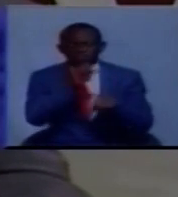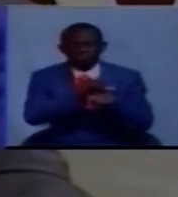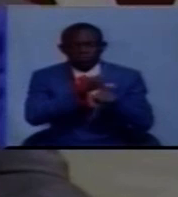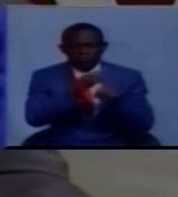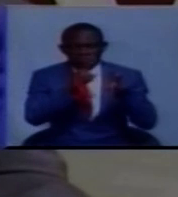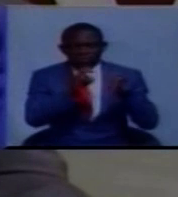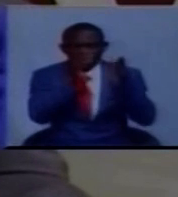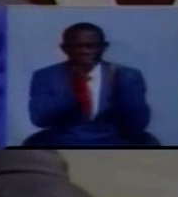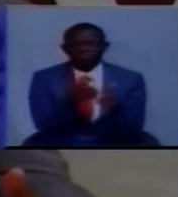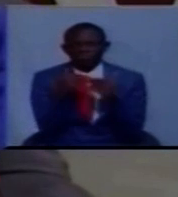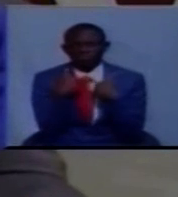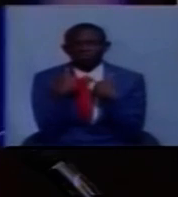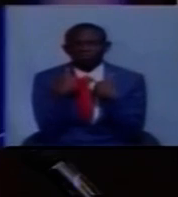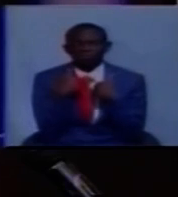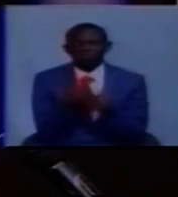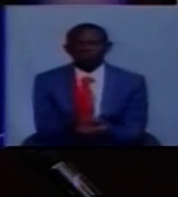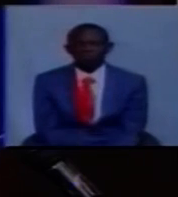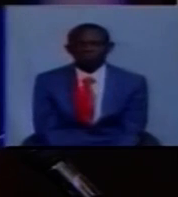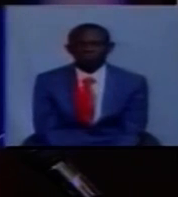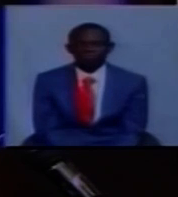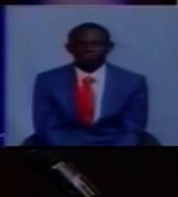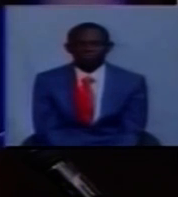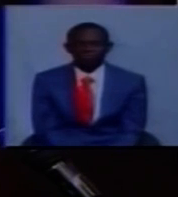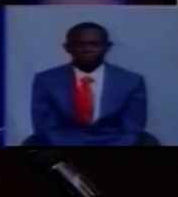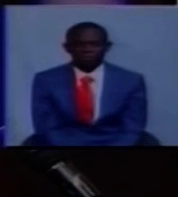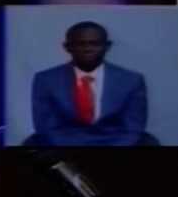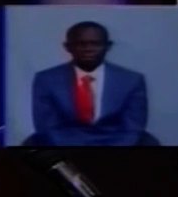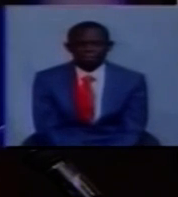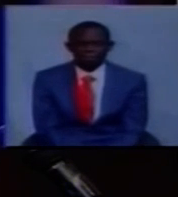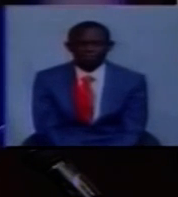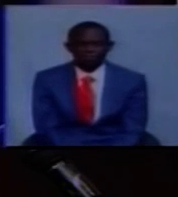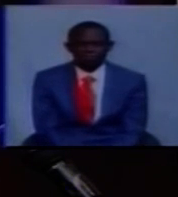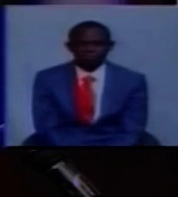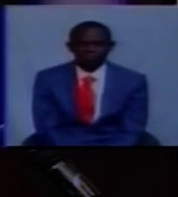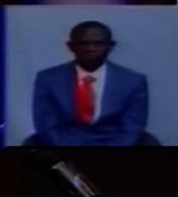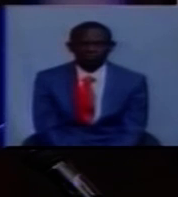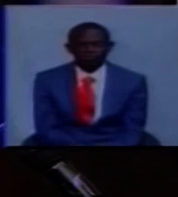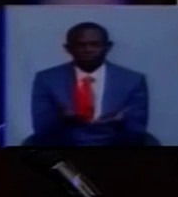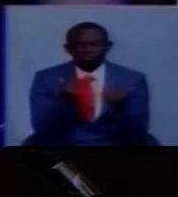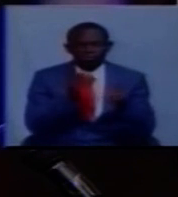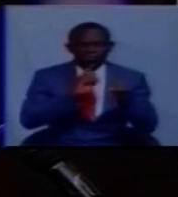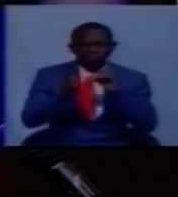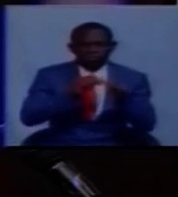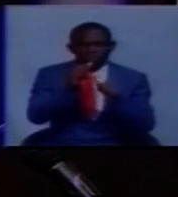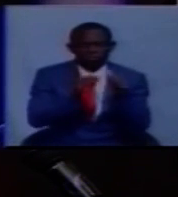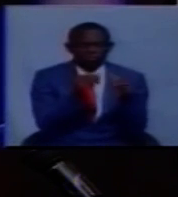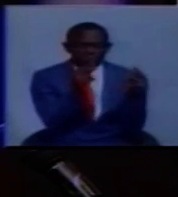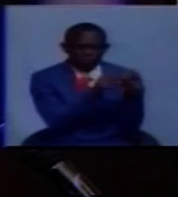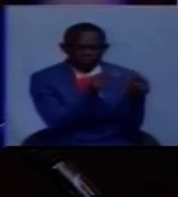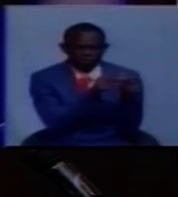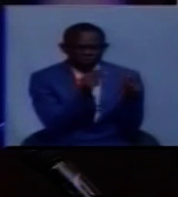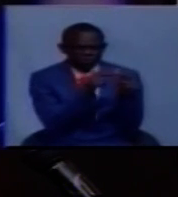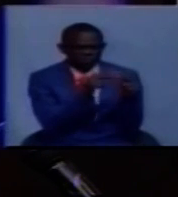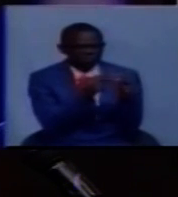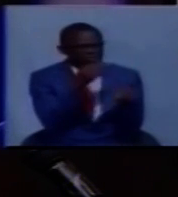So you are doing a good job. Now, I want to take it back a bit to talk about the contracts. When we talk about contracts, what period are we looking at? 6 months,